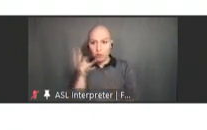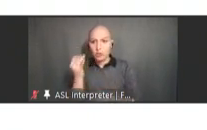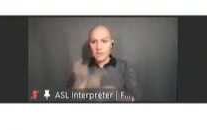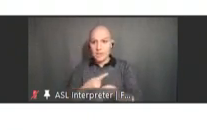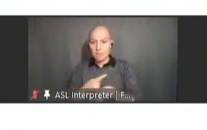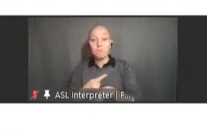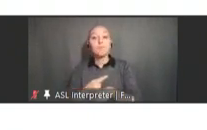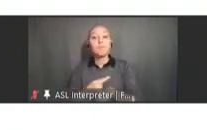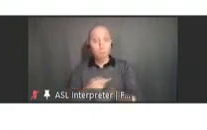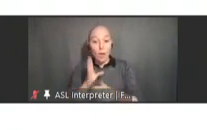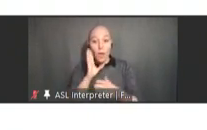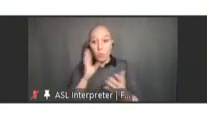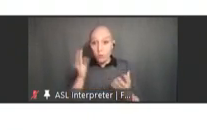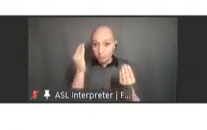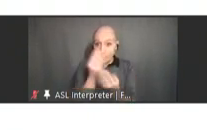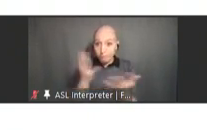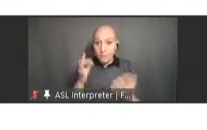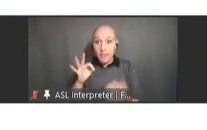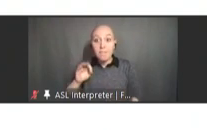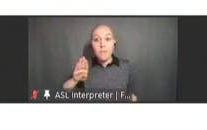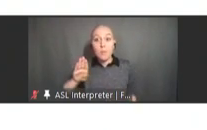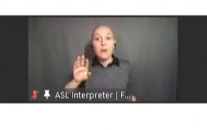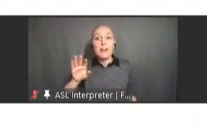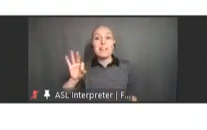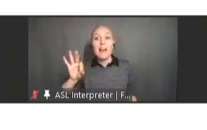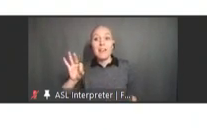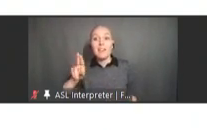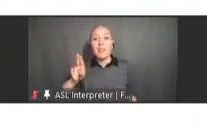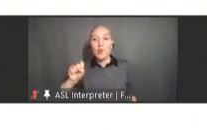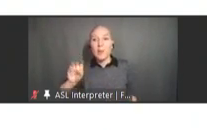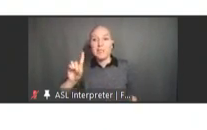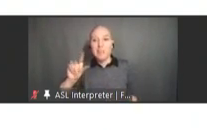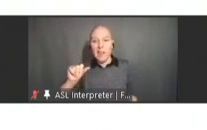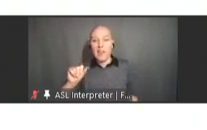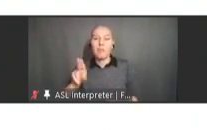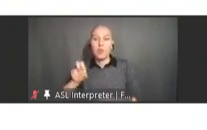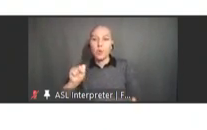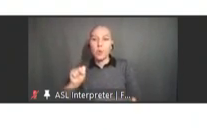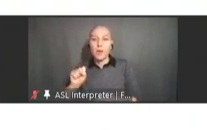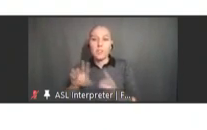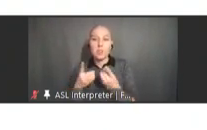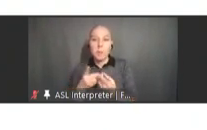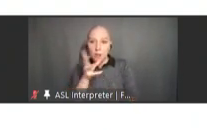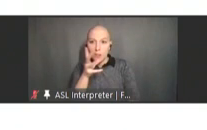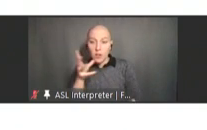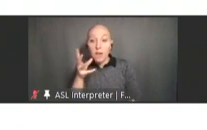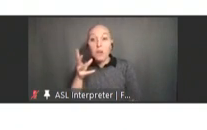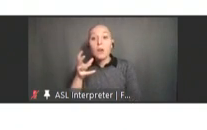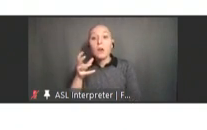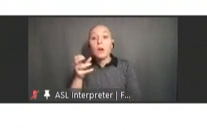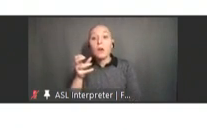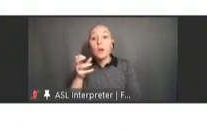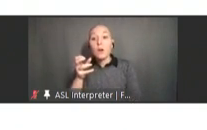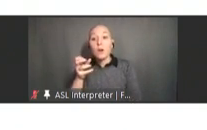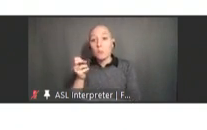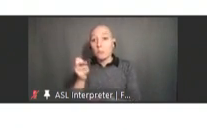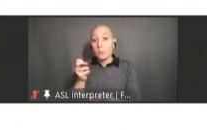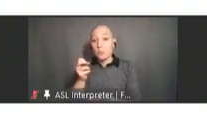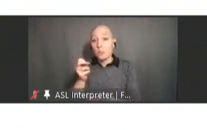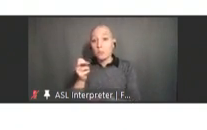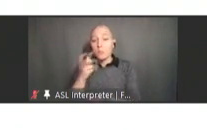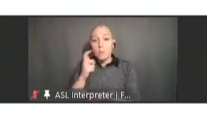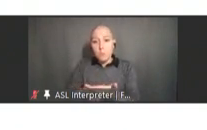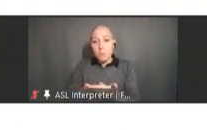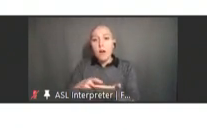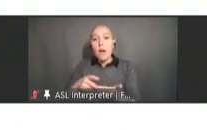on February 9th, the USDA confirmed high path avian influenza in a commercial turkey flock